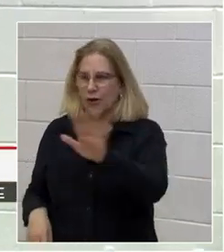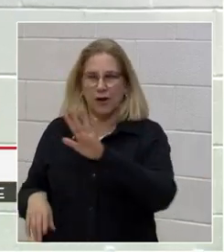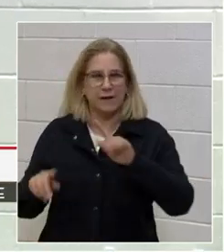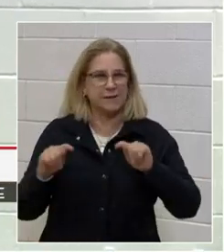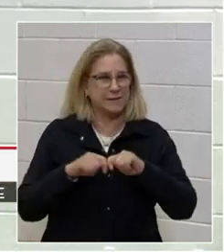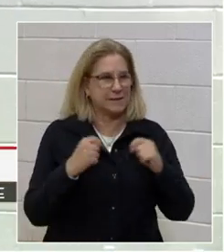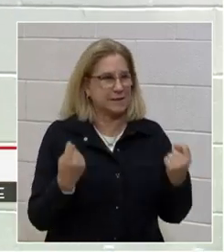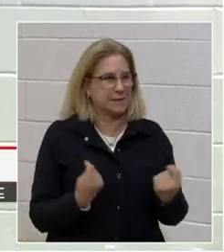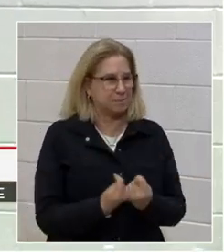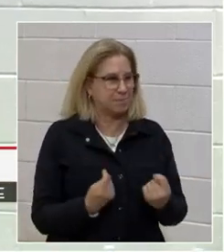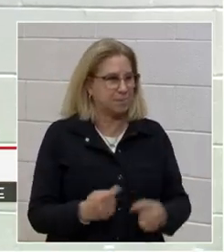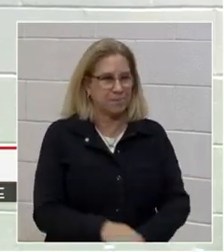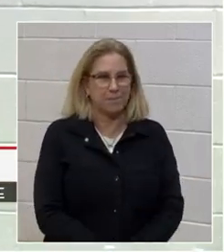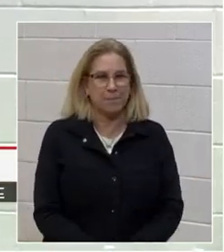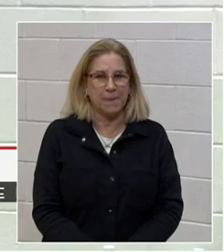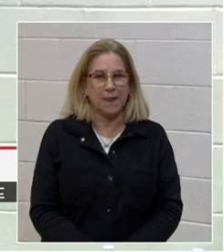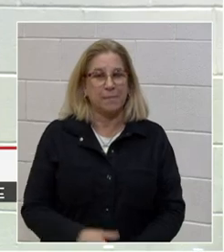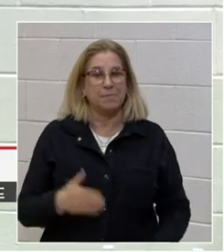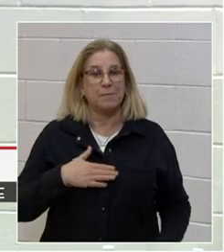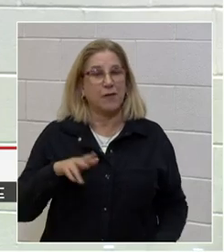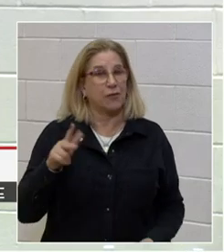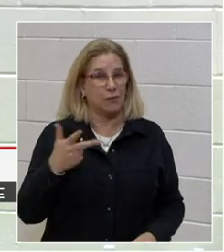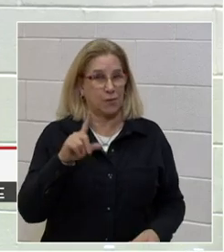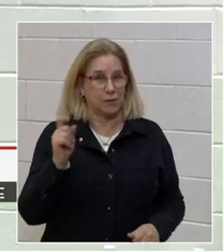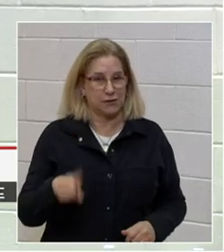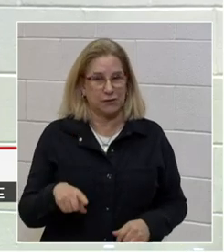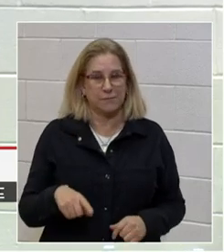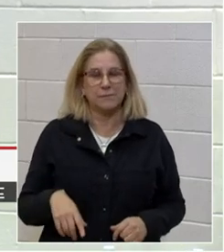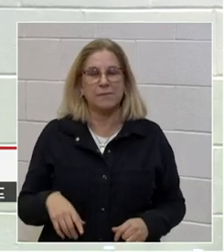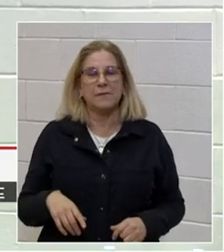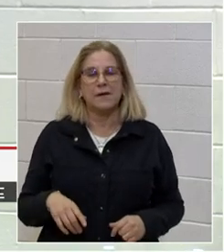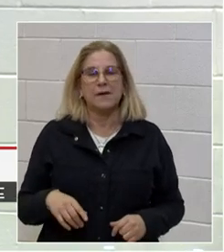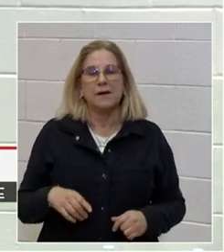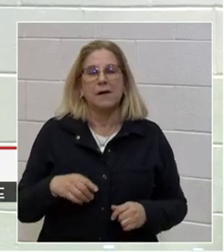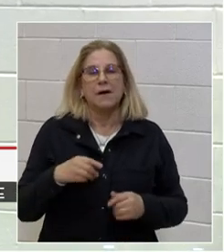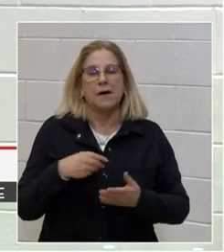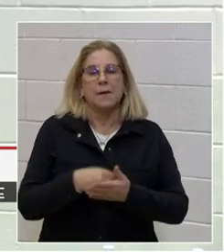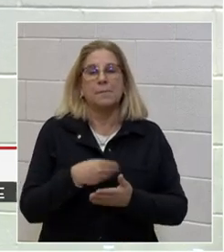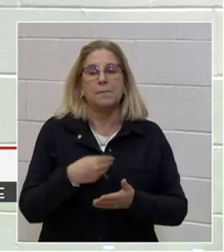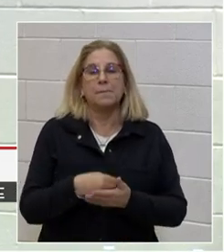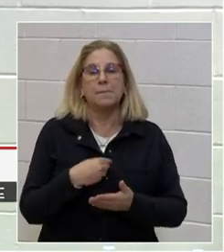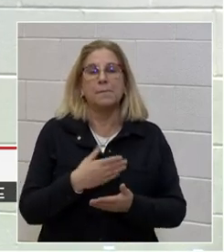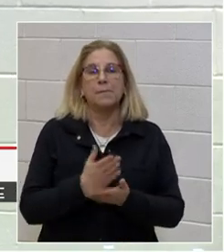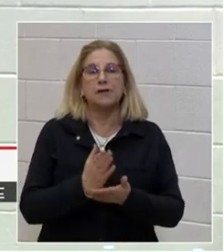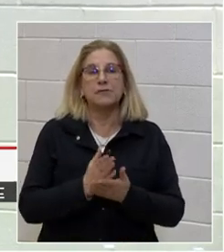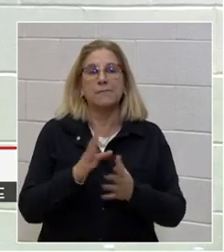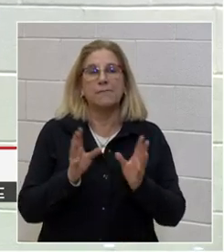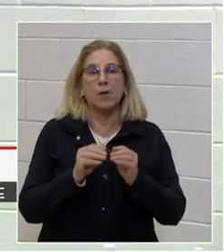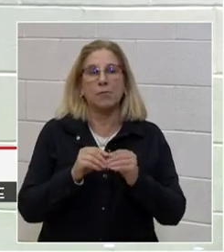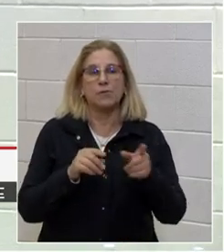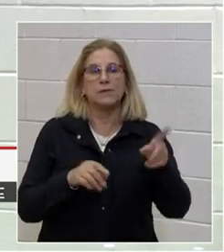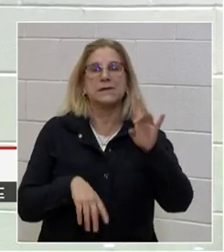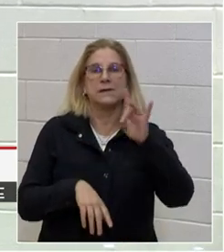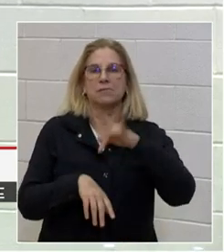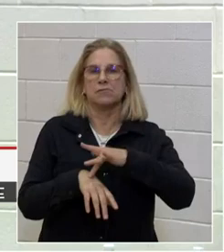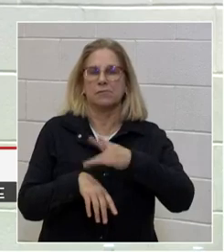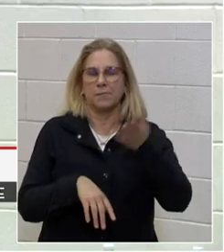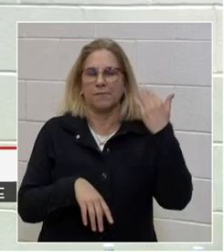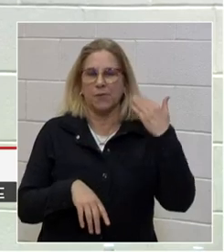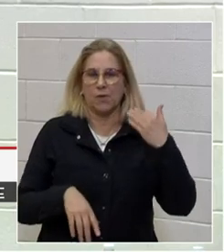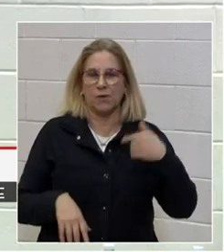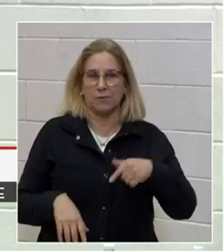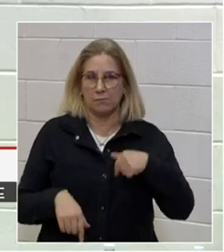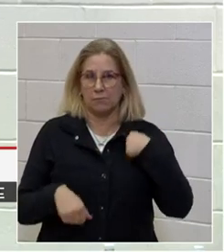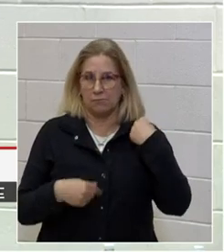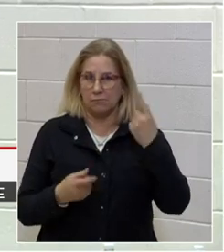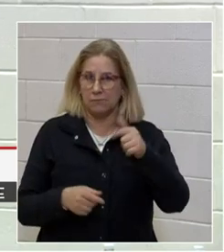Our third question is, how many budget engagement forums have you attended? This is the 10th budget engagement forum. So let's see how many people